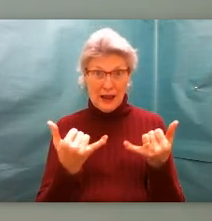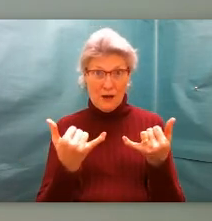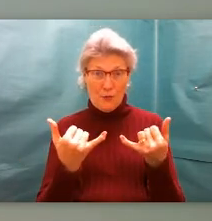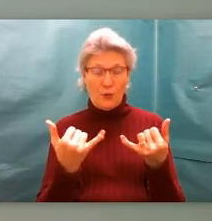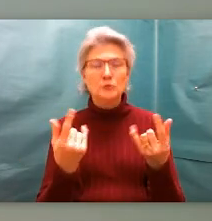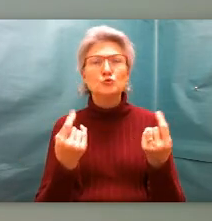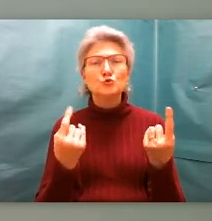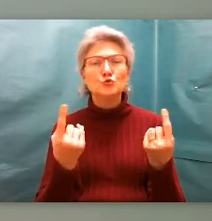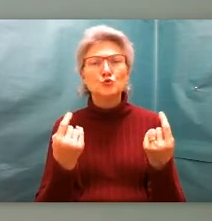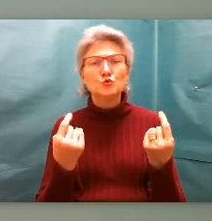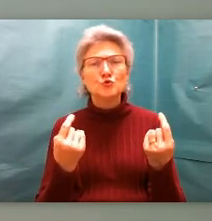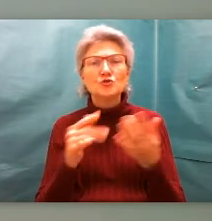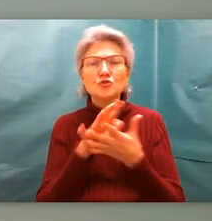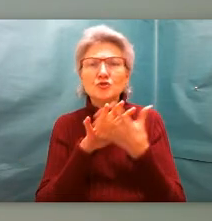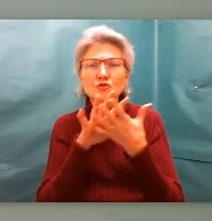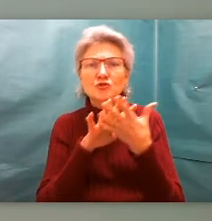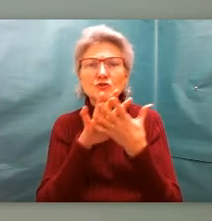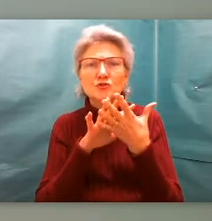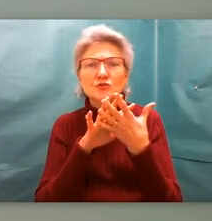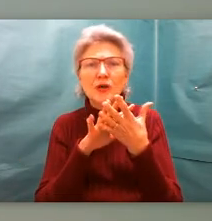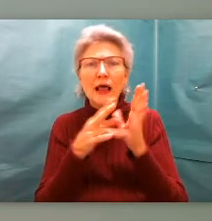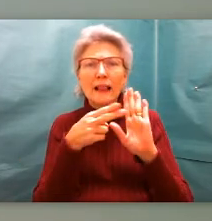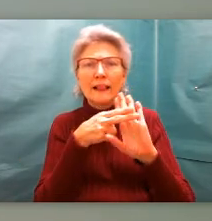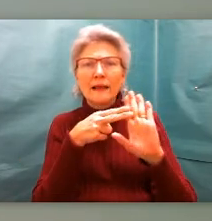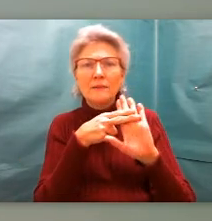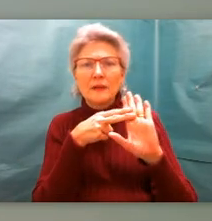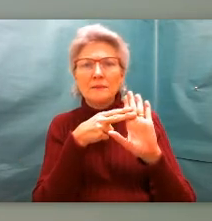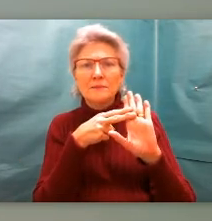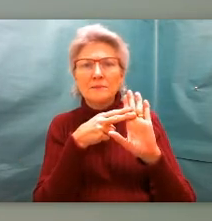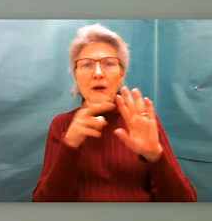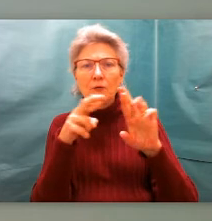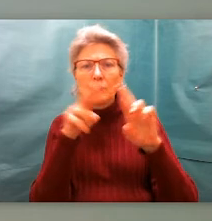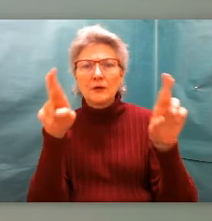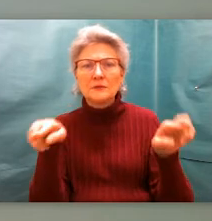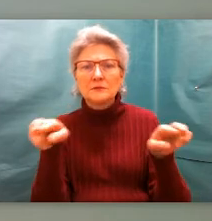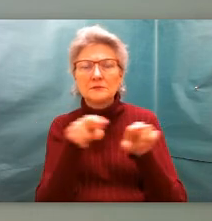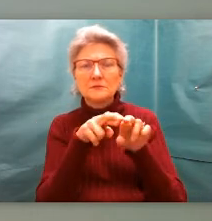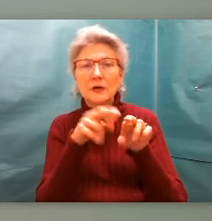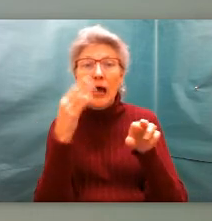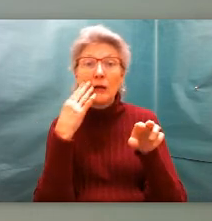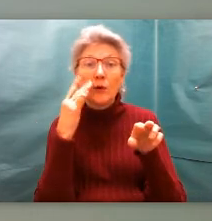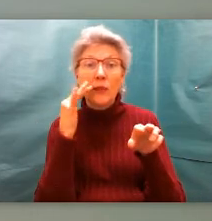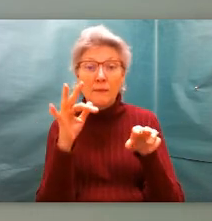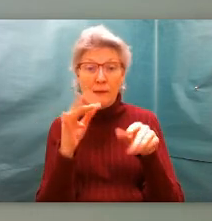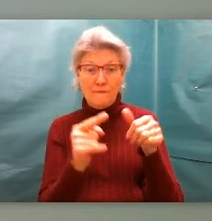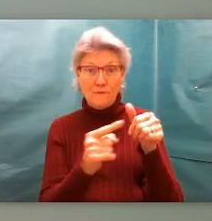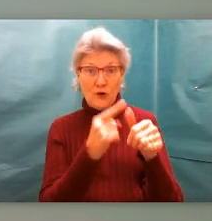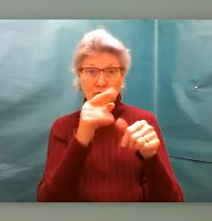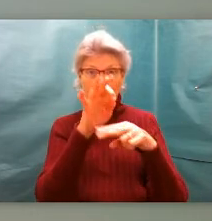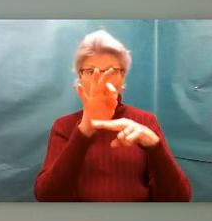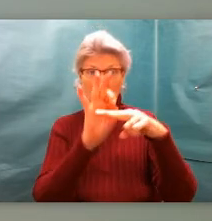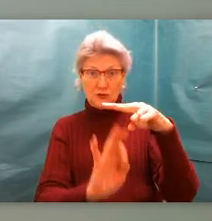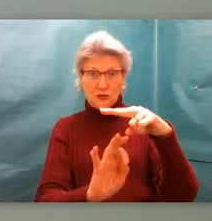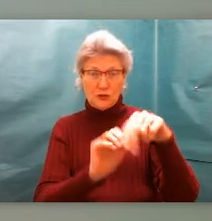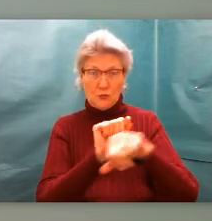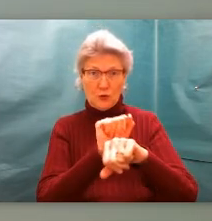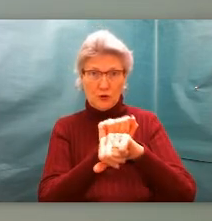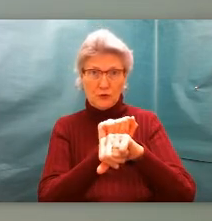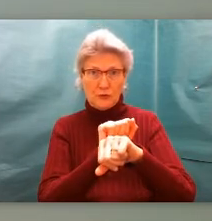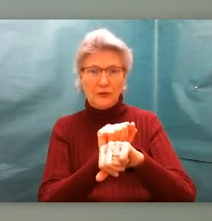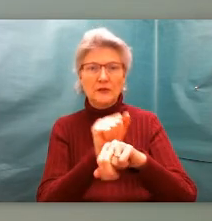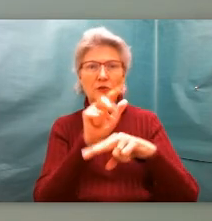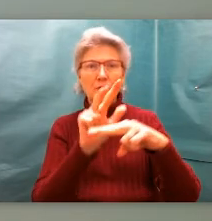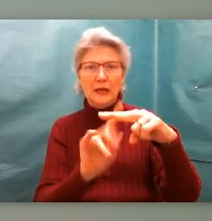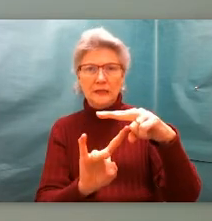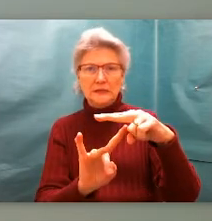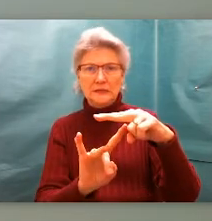is I'm going to start shading and labeling my rectangle. I know that my first fraction that I'm working with is 3/8, so